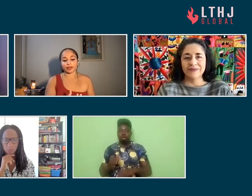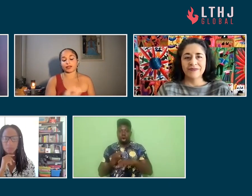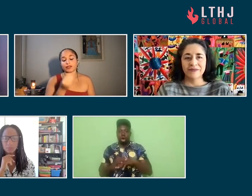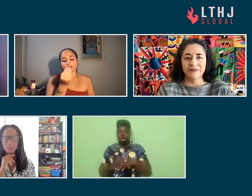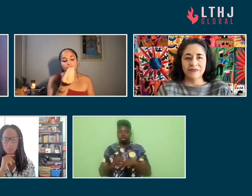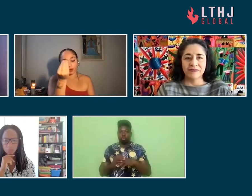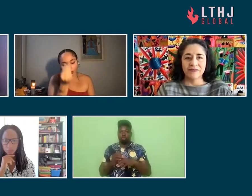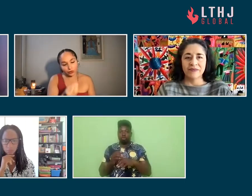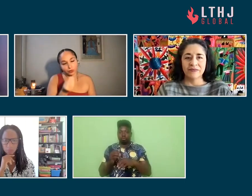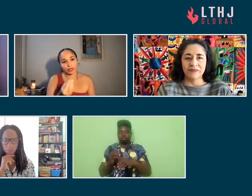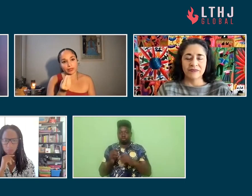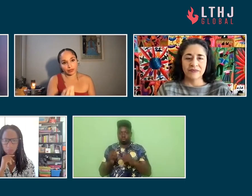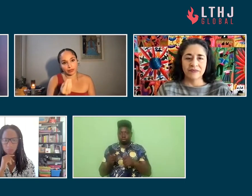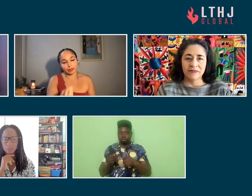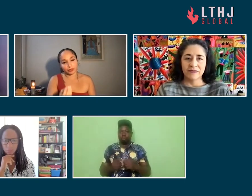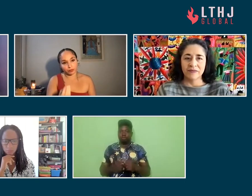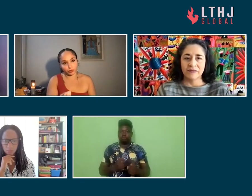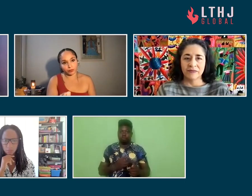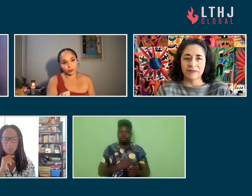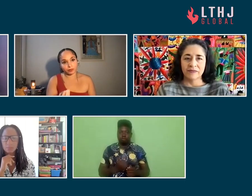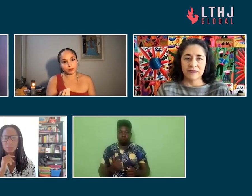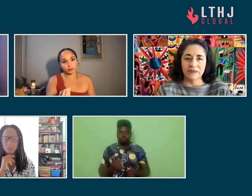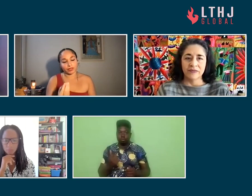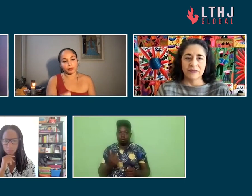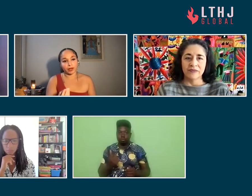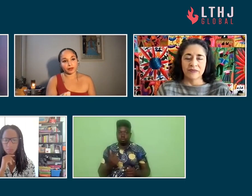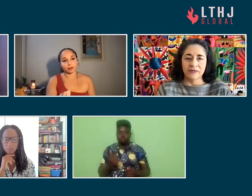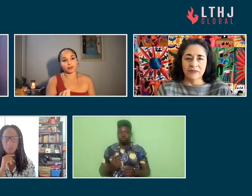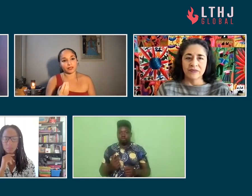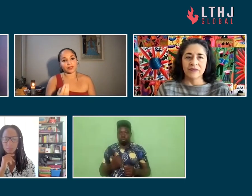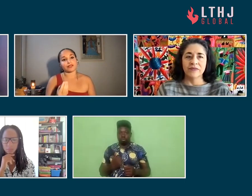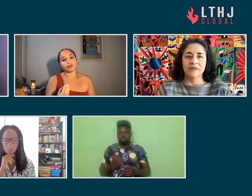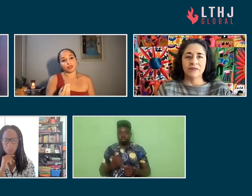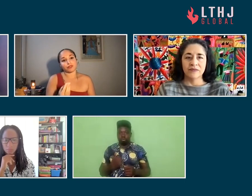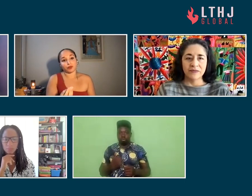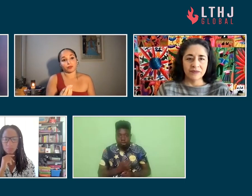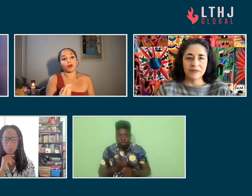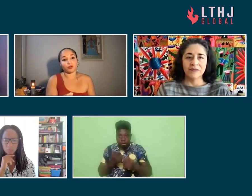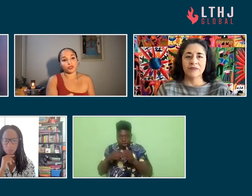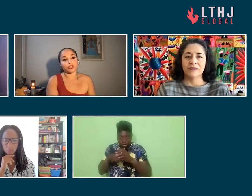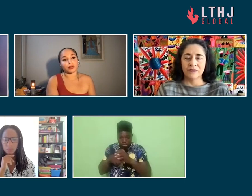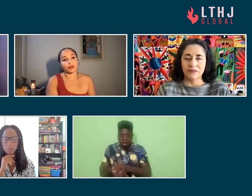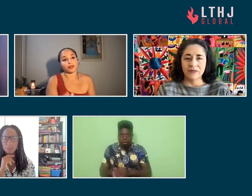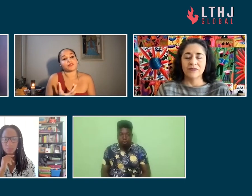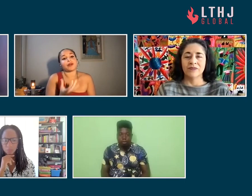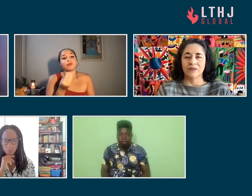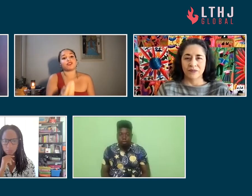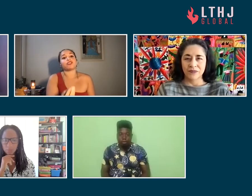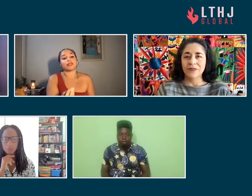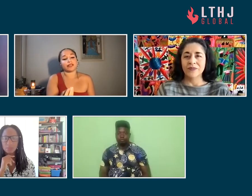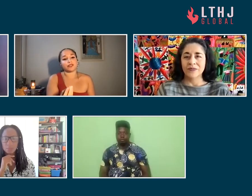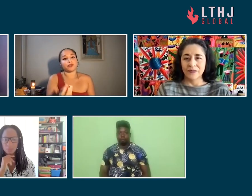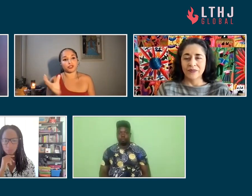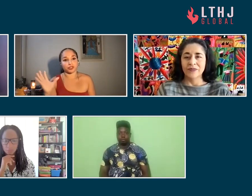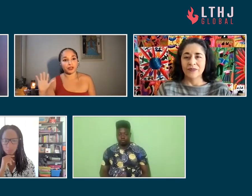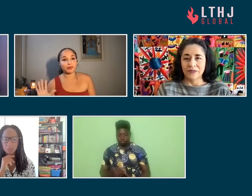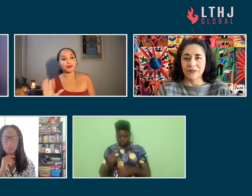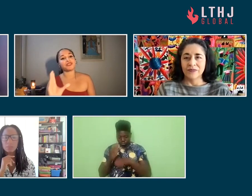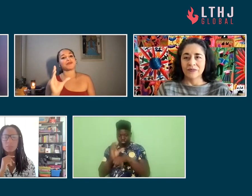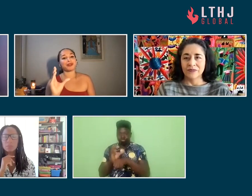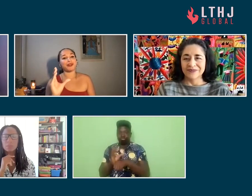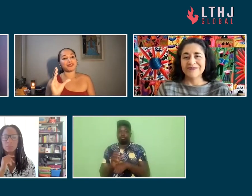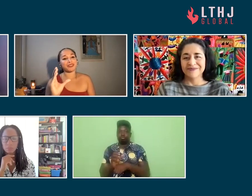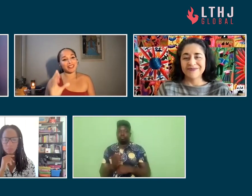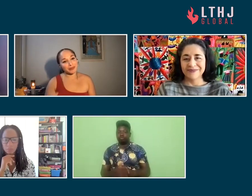the wound, I think, that's all the way in deep in the root at the bottom is the severance from culture. And that's why I appreciate that